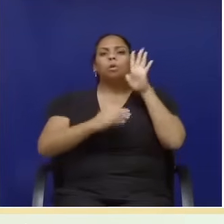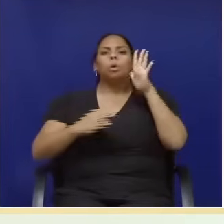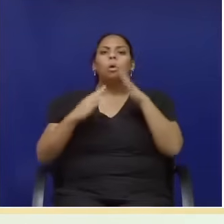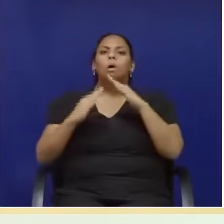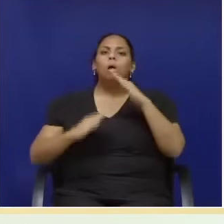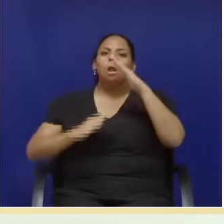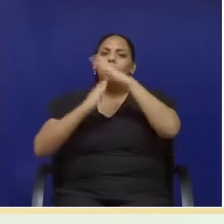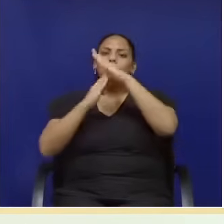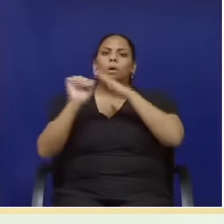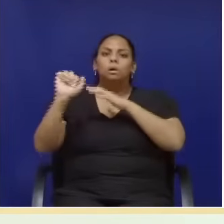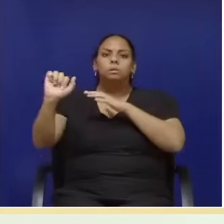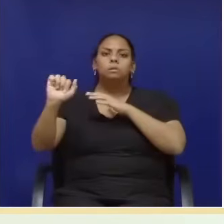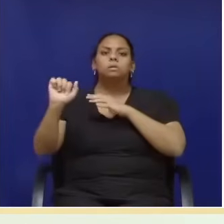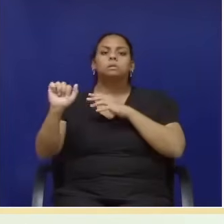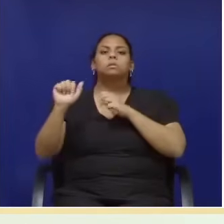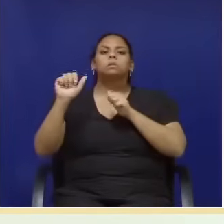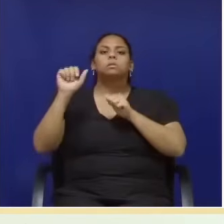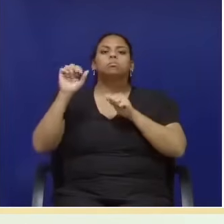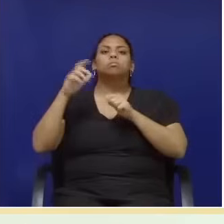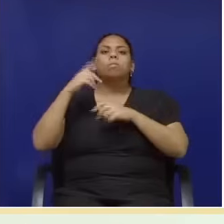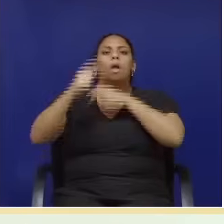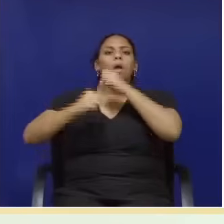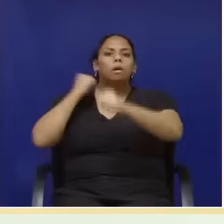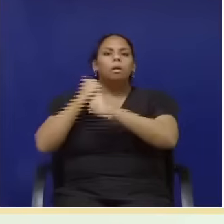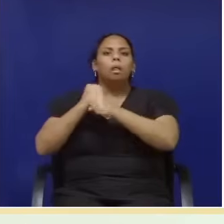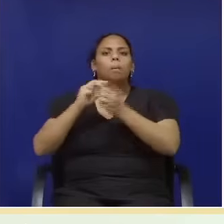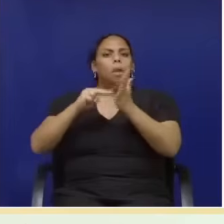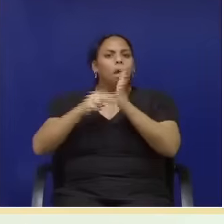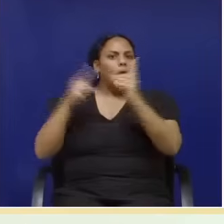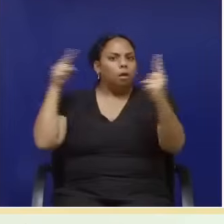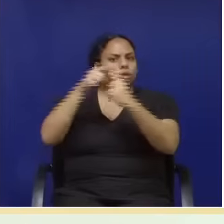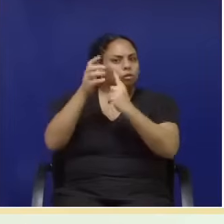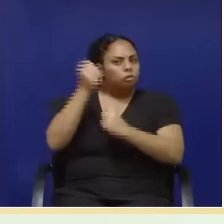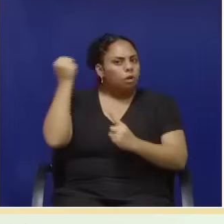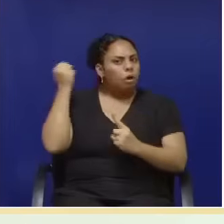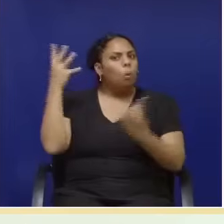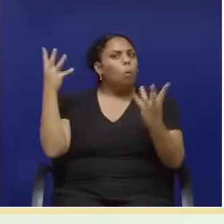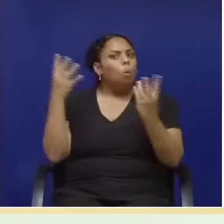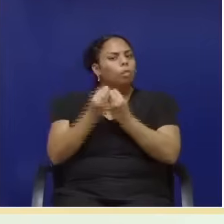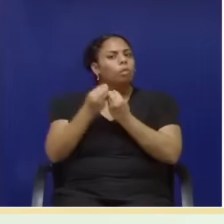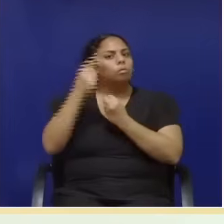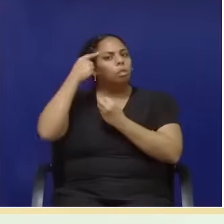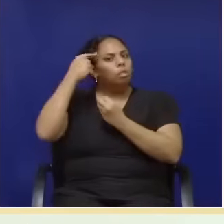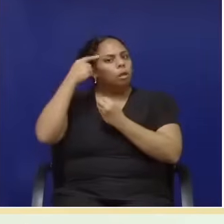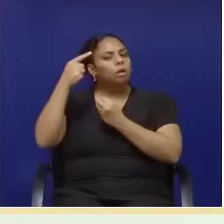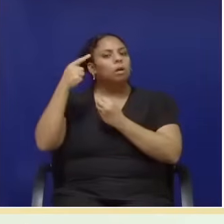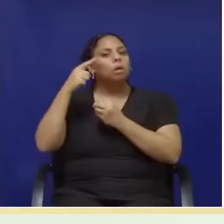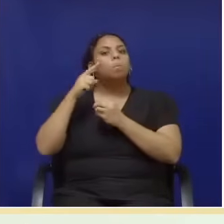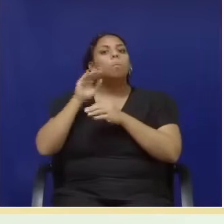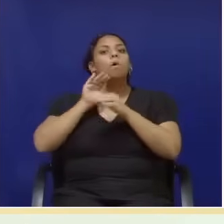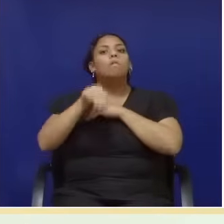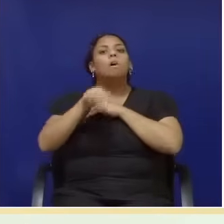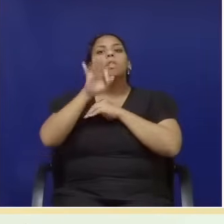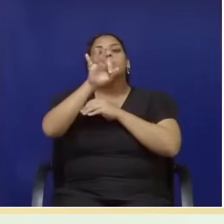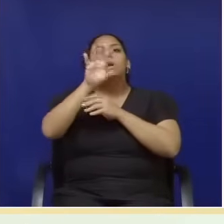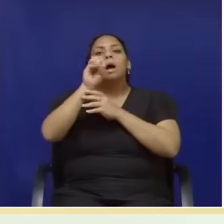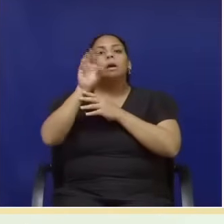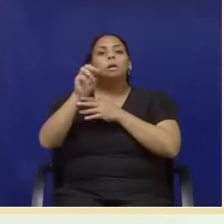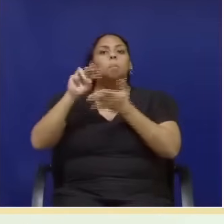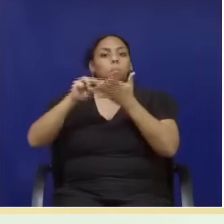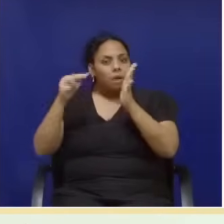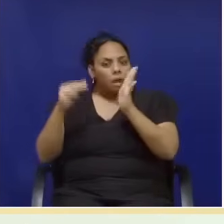deliver its ambitious annual performance plan targets with regard to the more than 300 planned